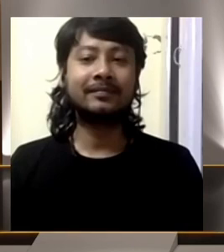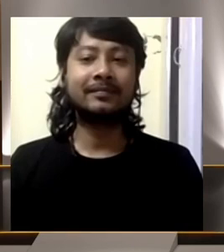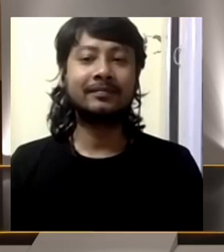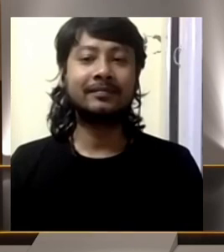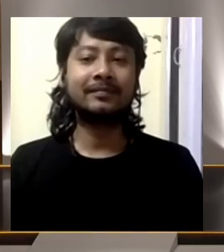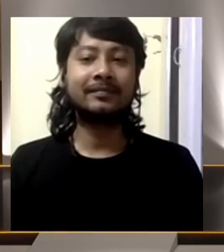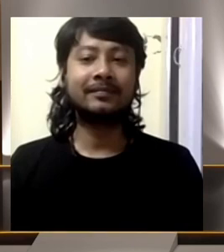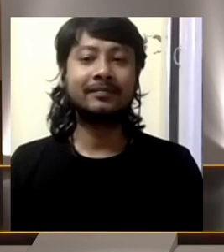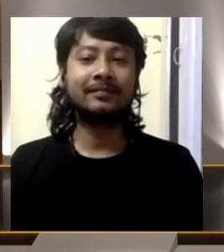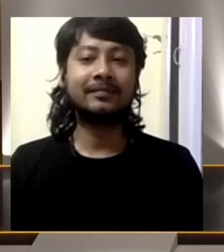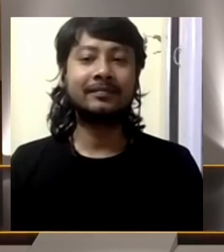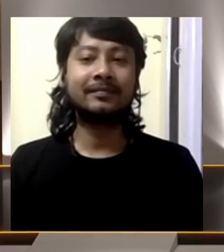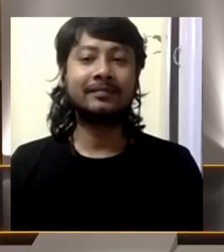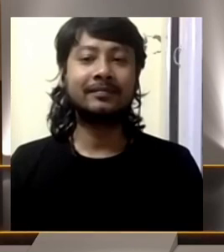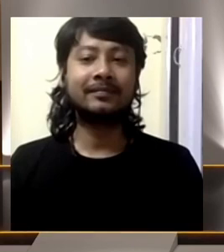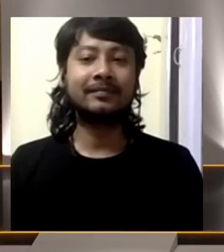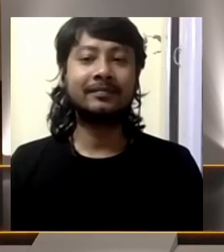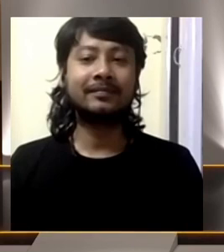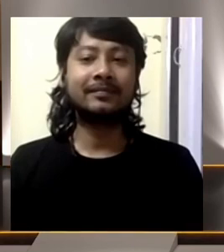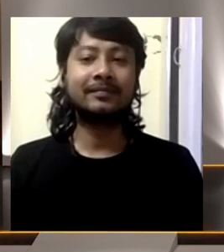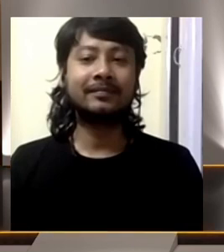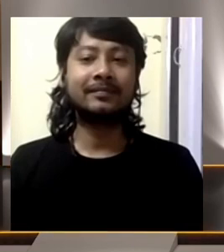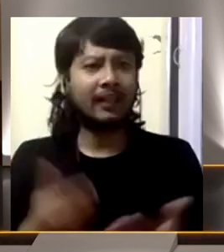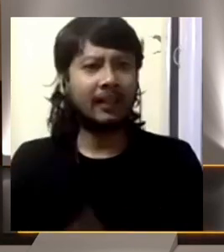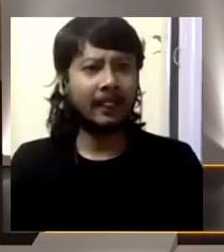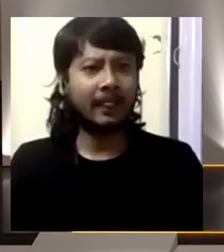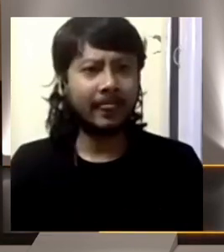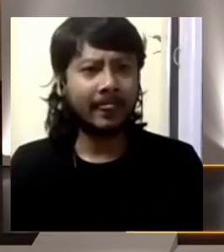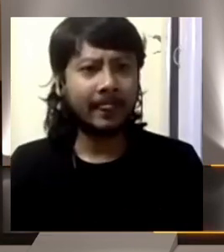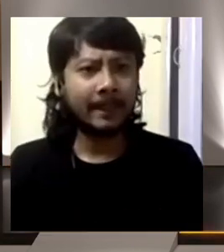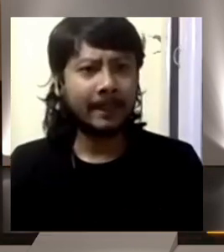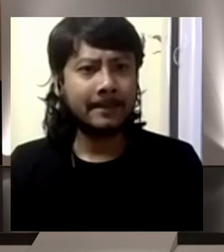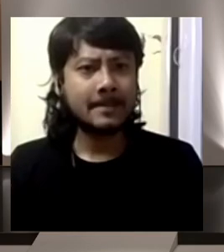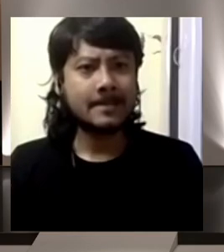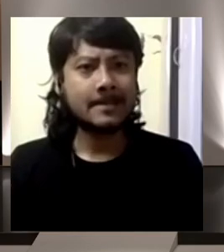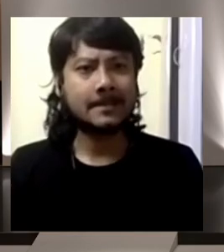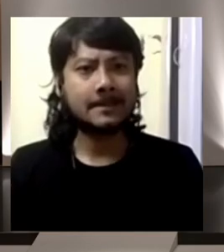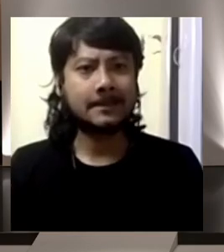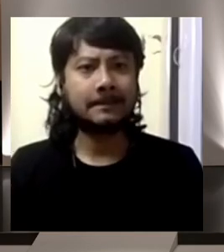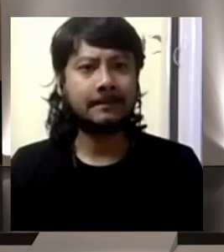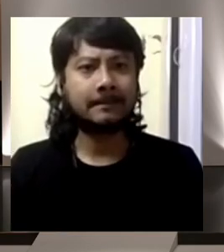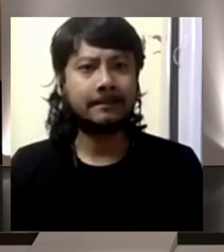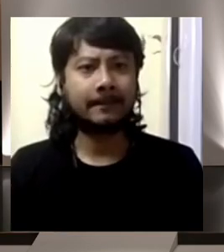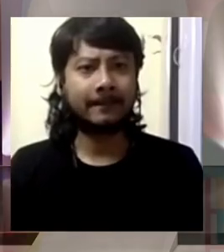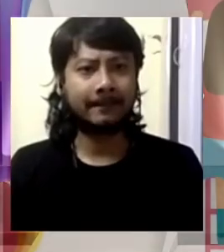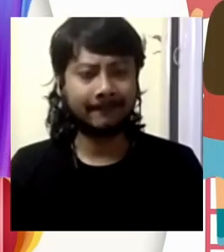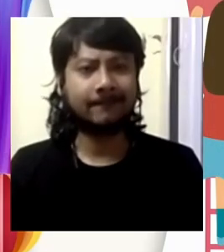question. Ellen, what does inclusion mean to you?